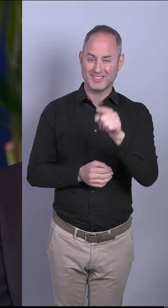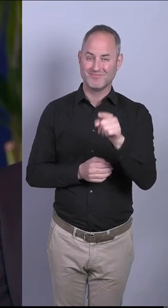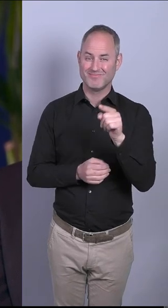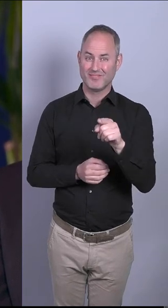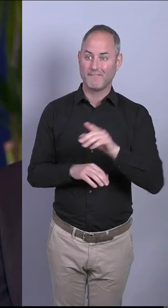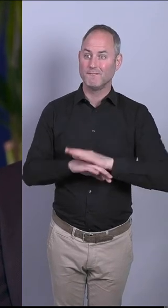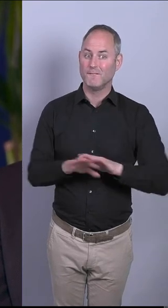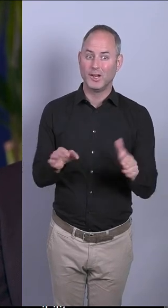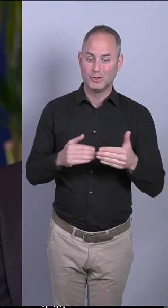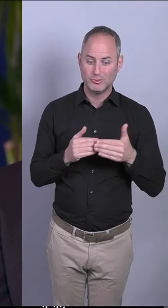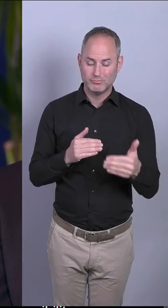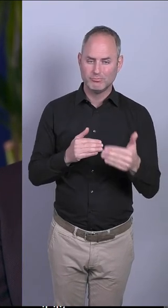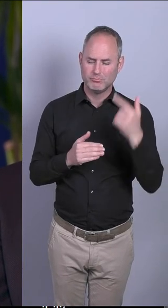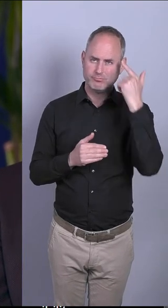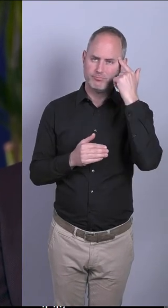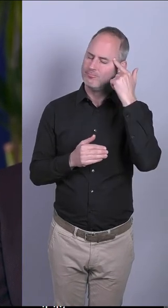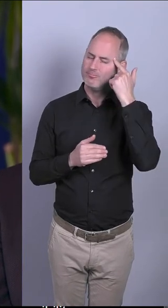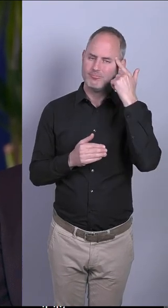feel